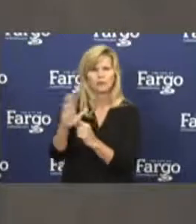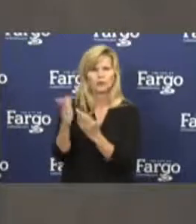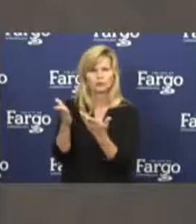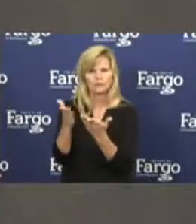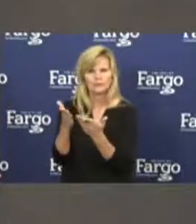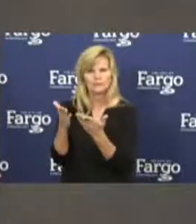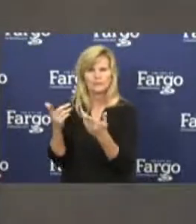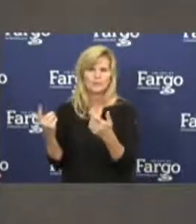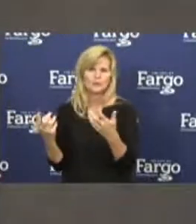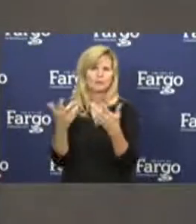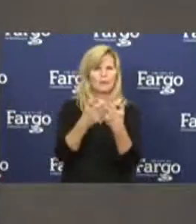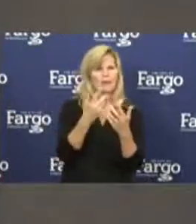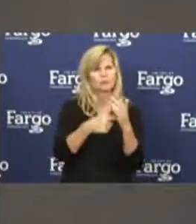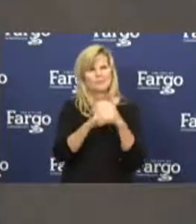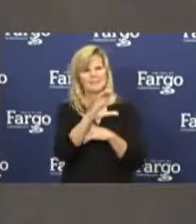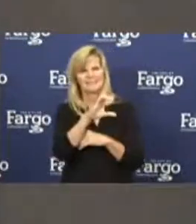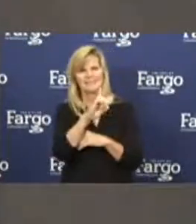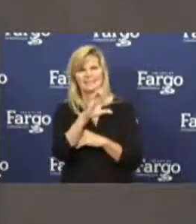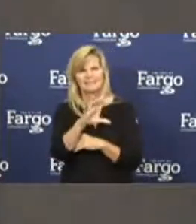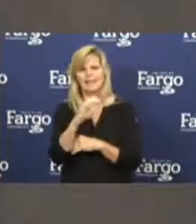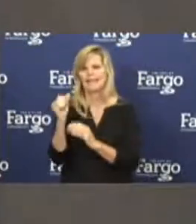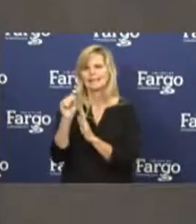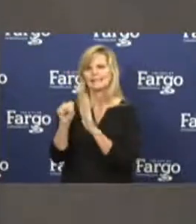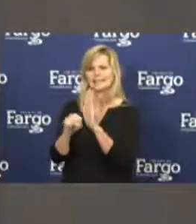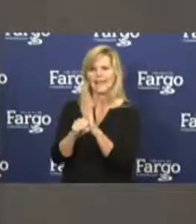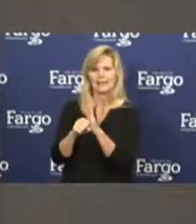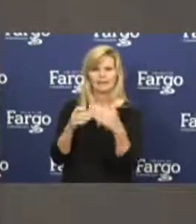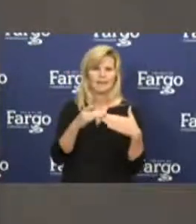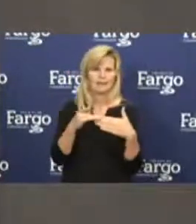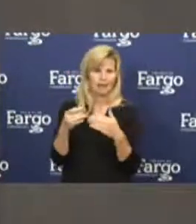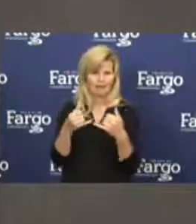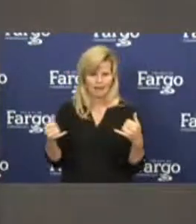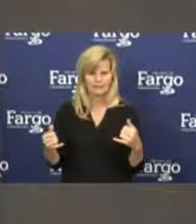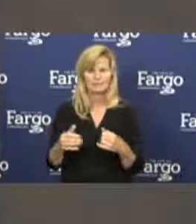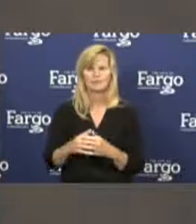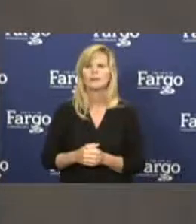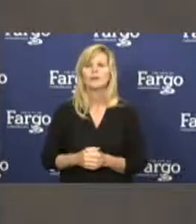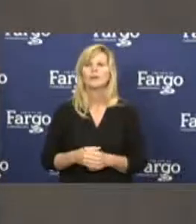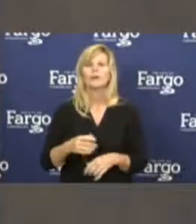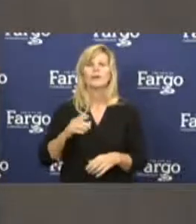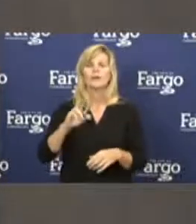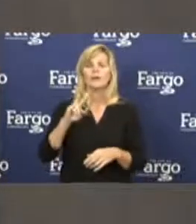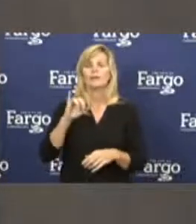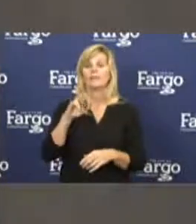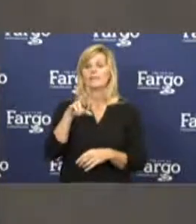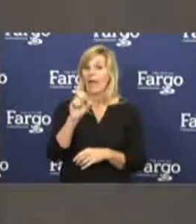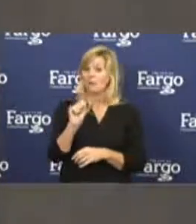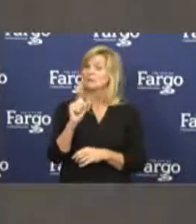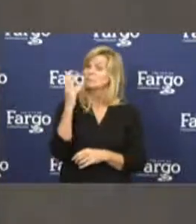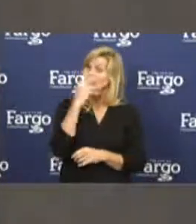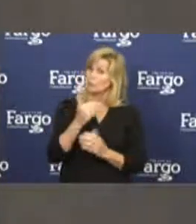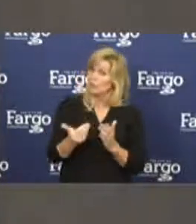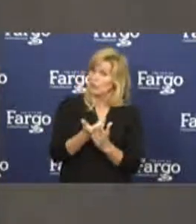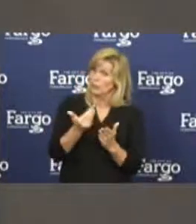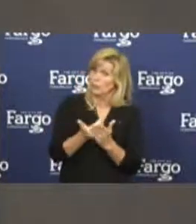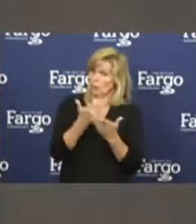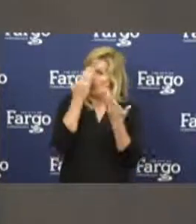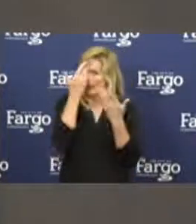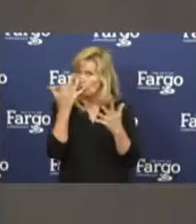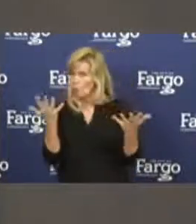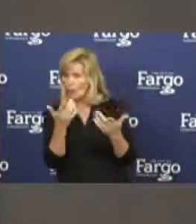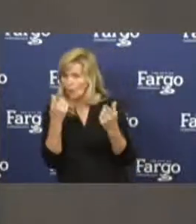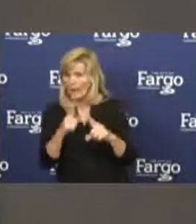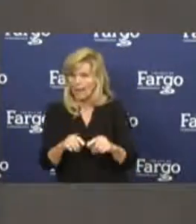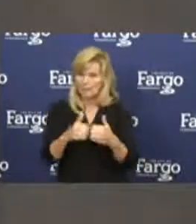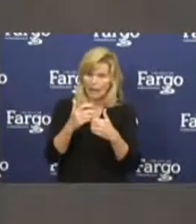on current CDC and state guidelines. Being this virus is new and not knowing what it was going to do, many of us were